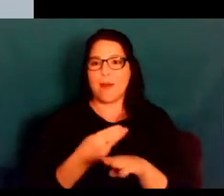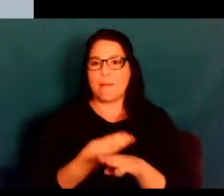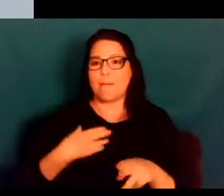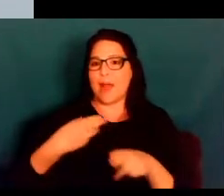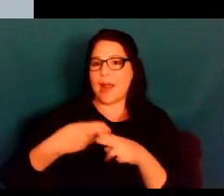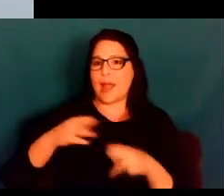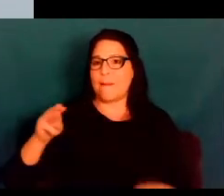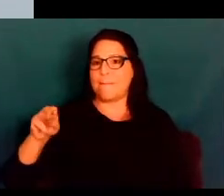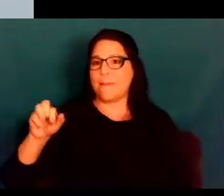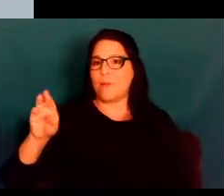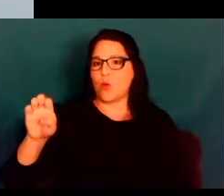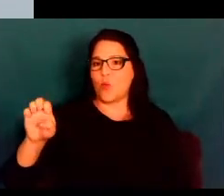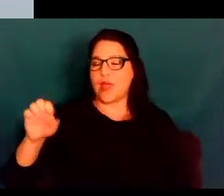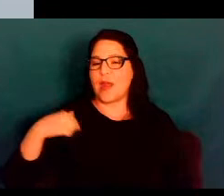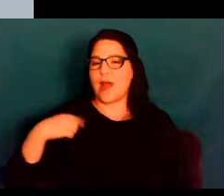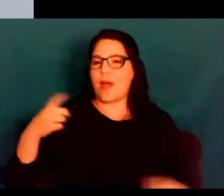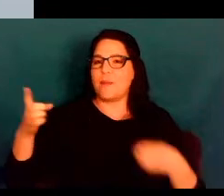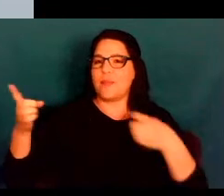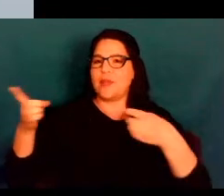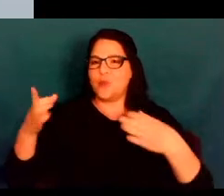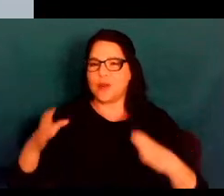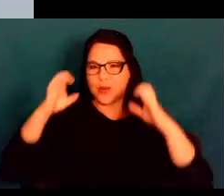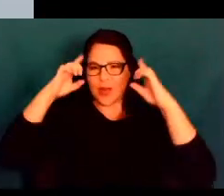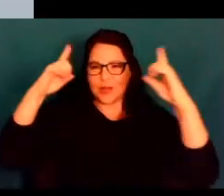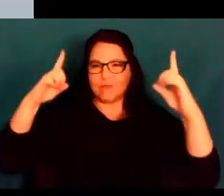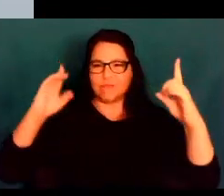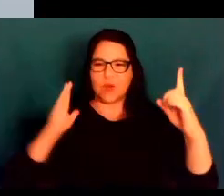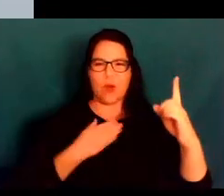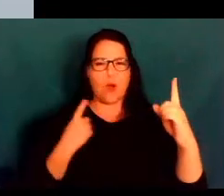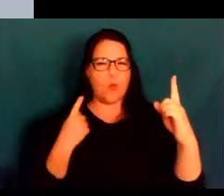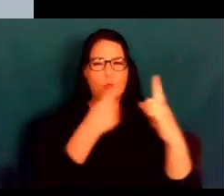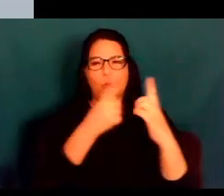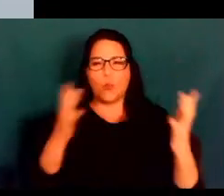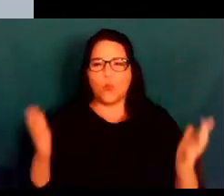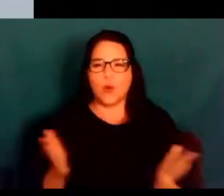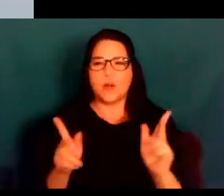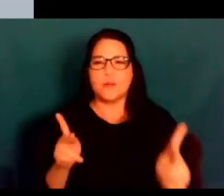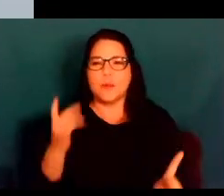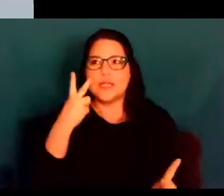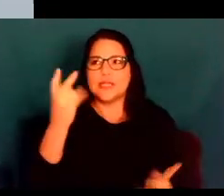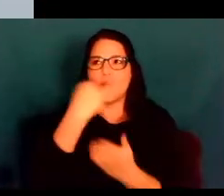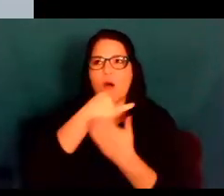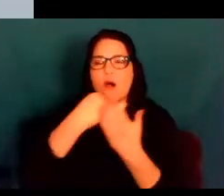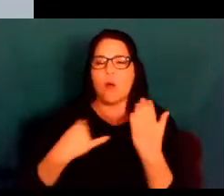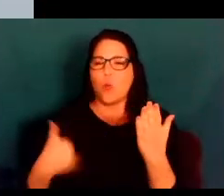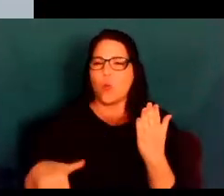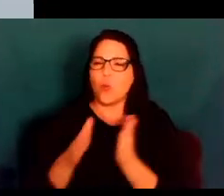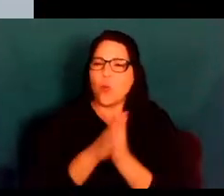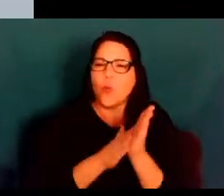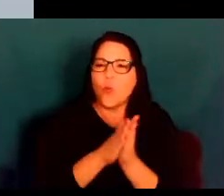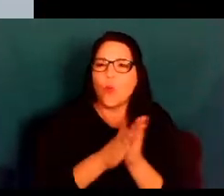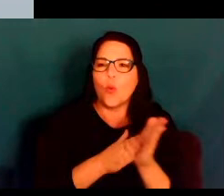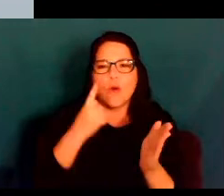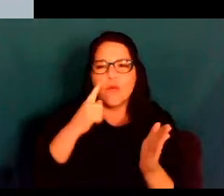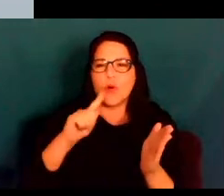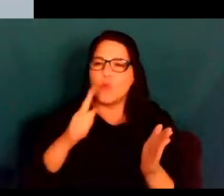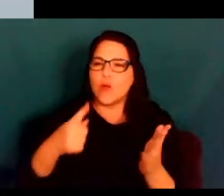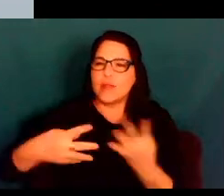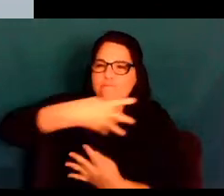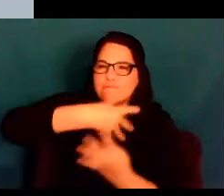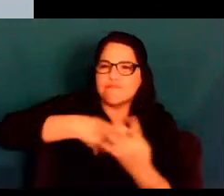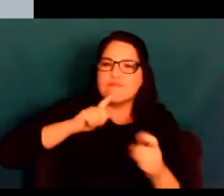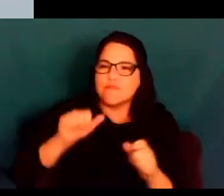Education. Our mission at PAMM is to encourage everyone to see art as an incentive for genuine human